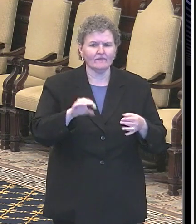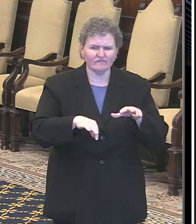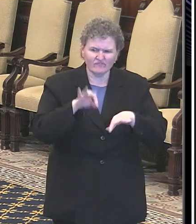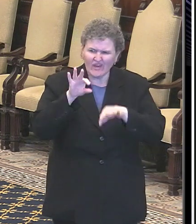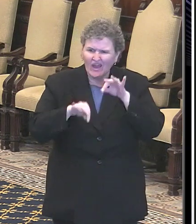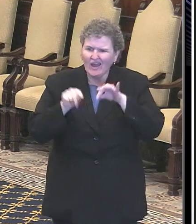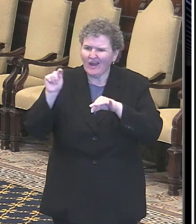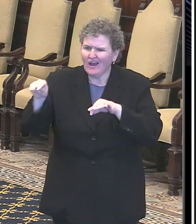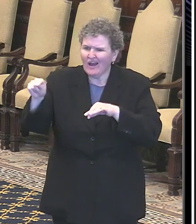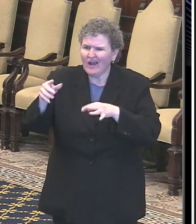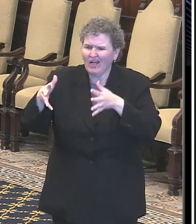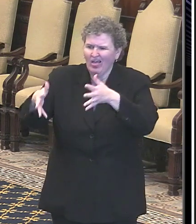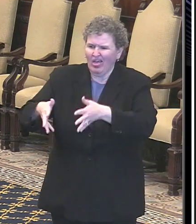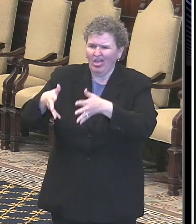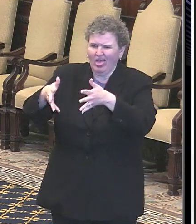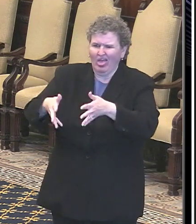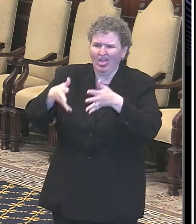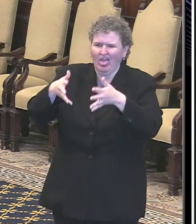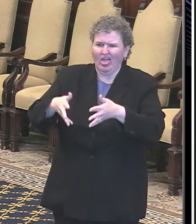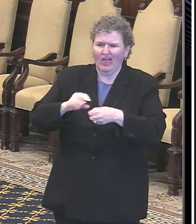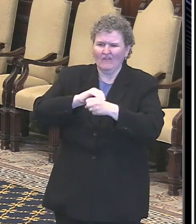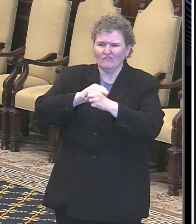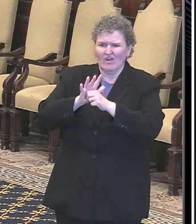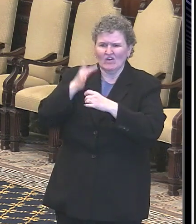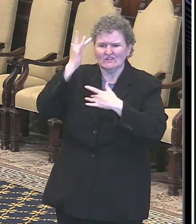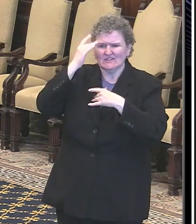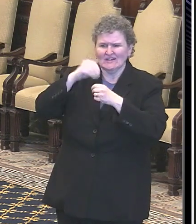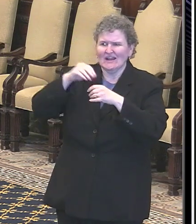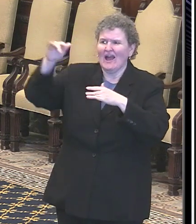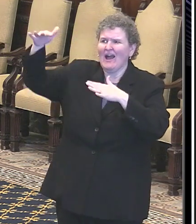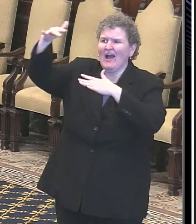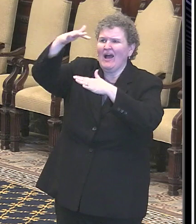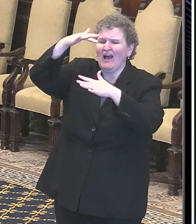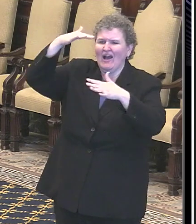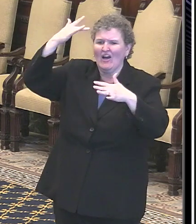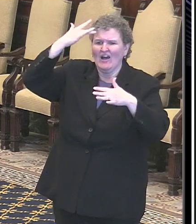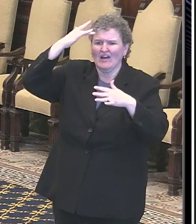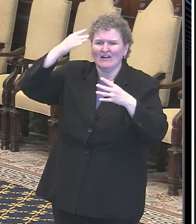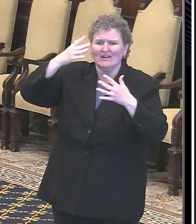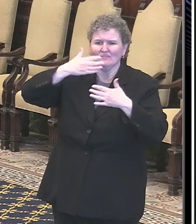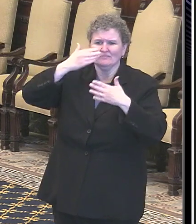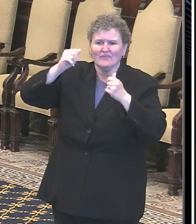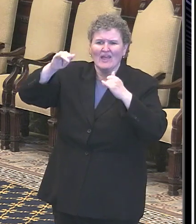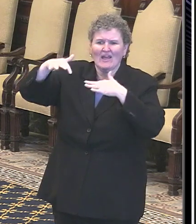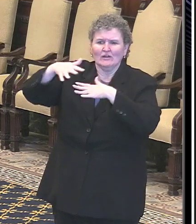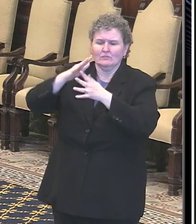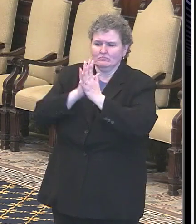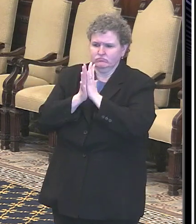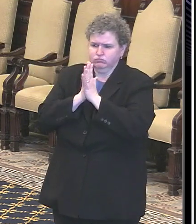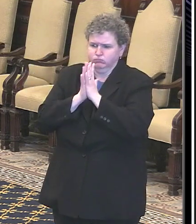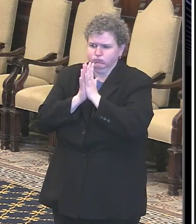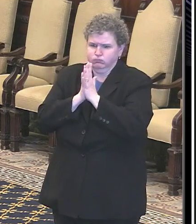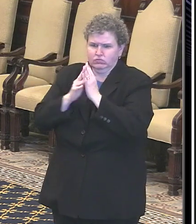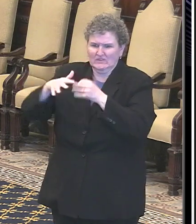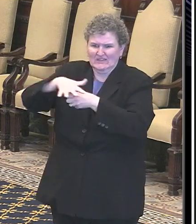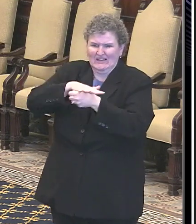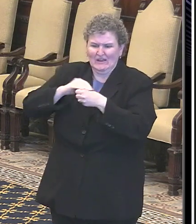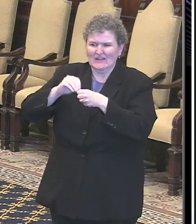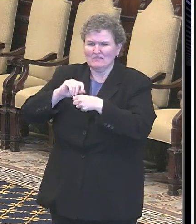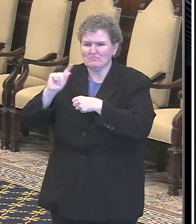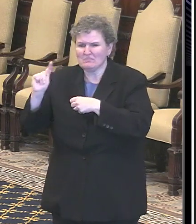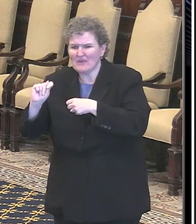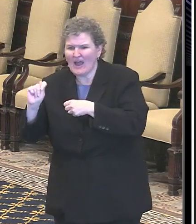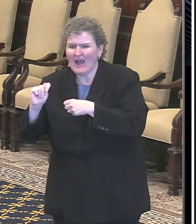of the coronavirus in the air in congested areas. So areas like bathrooms,